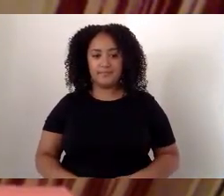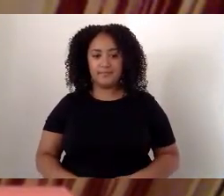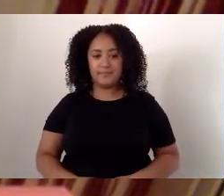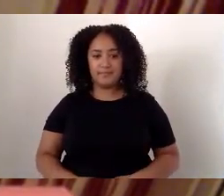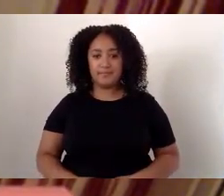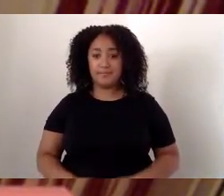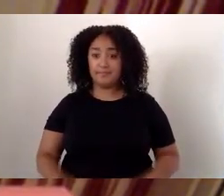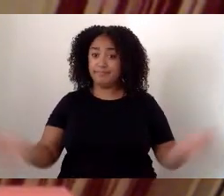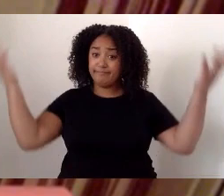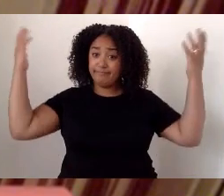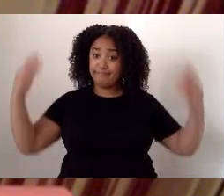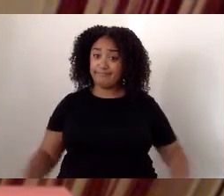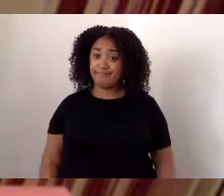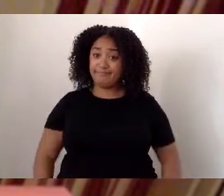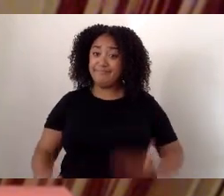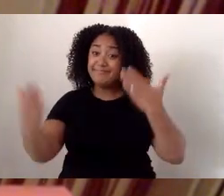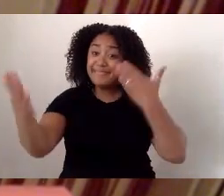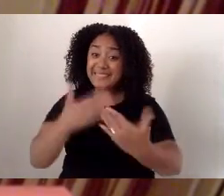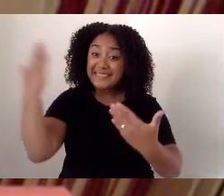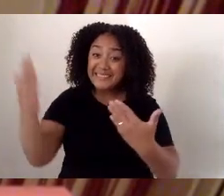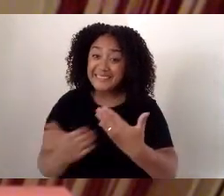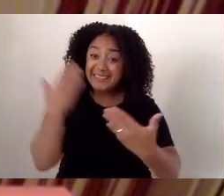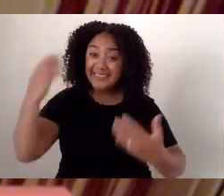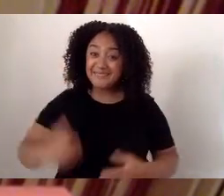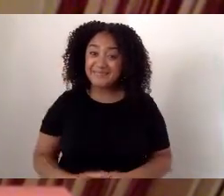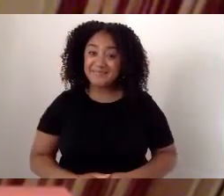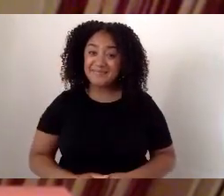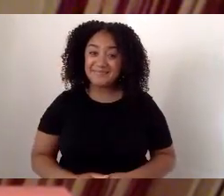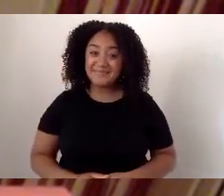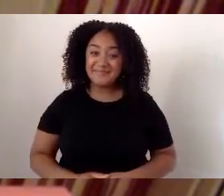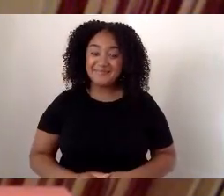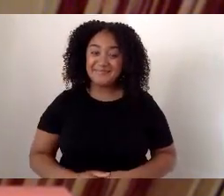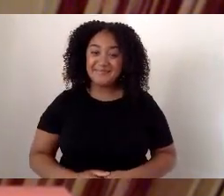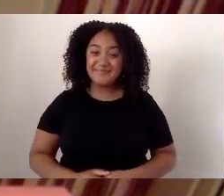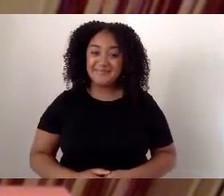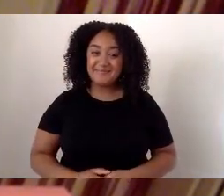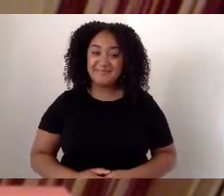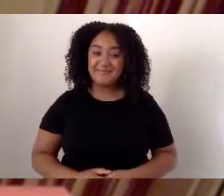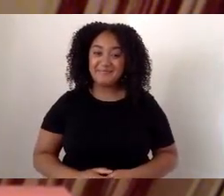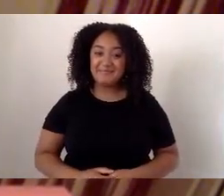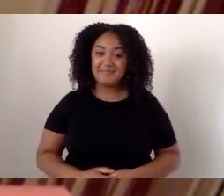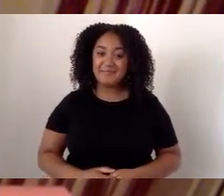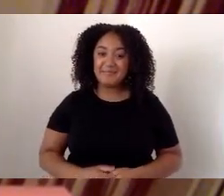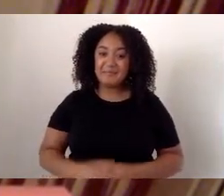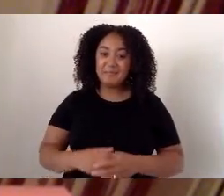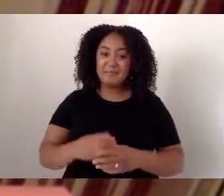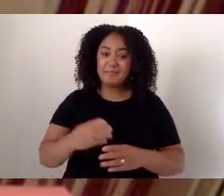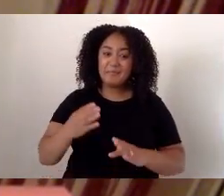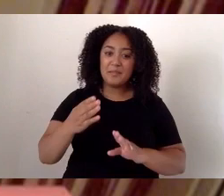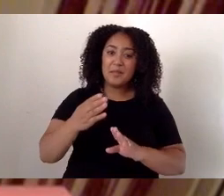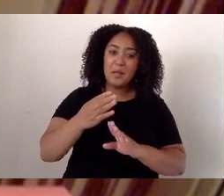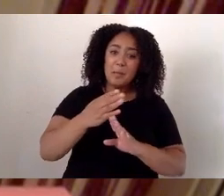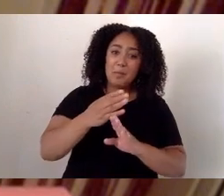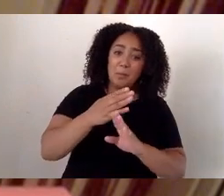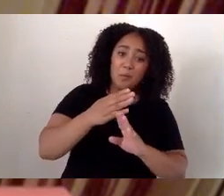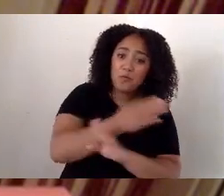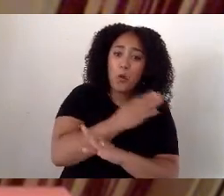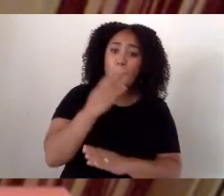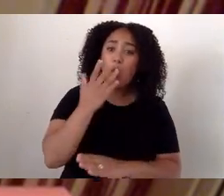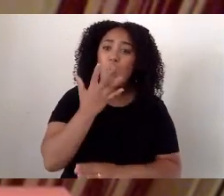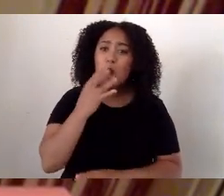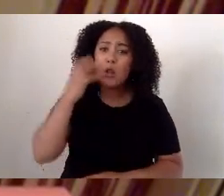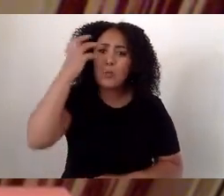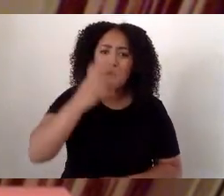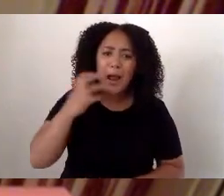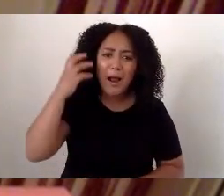voila, easy as that. I've made something that was brown into an even different color of brown. Oh no, its eye